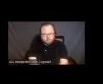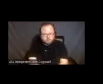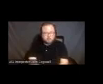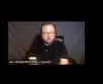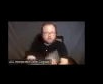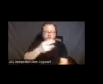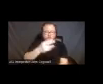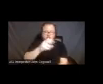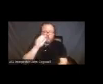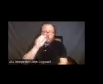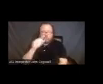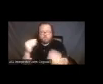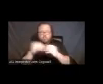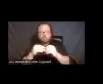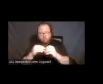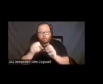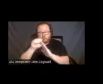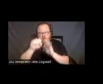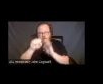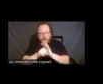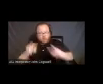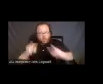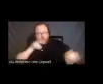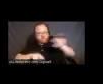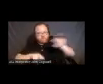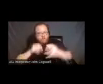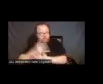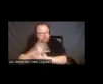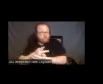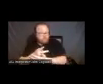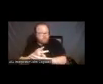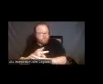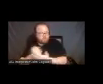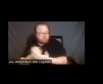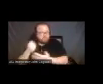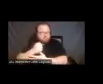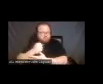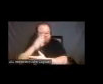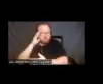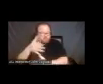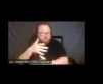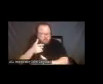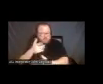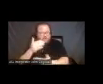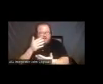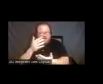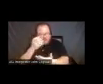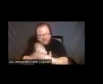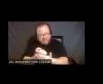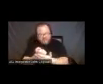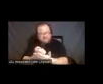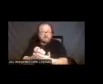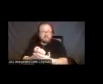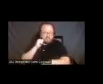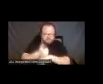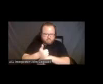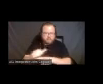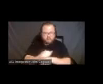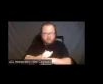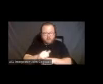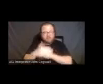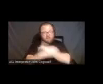BHSA creates greater state oversight and approval, such as creating a list of evidence-based practices a county can choose